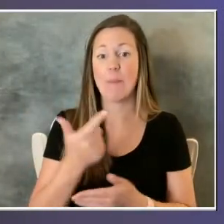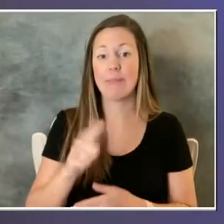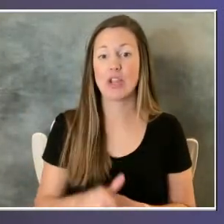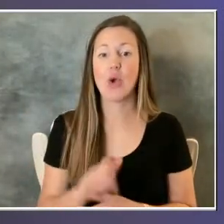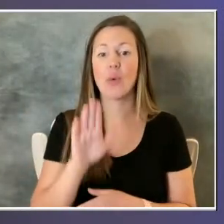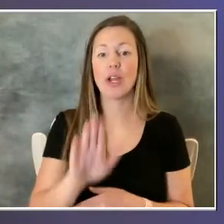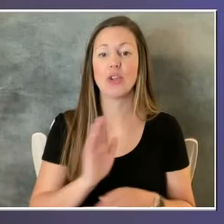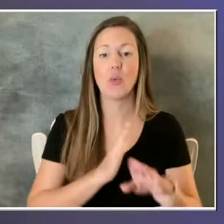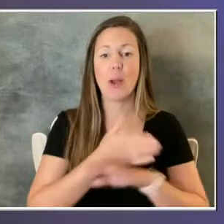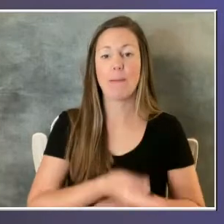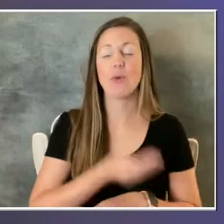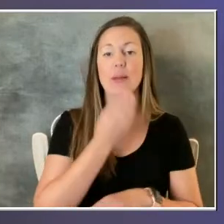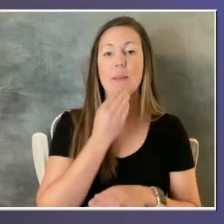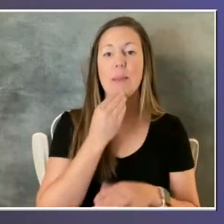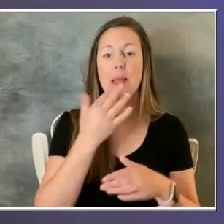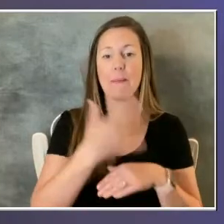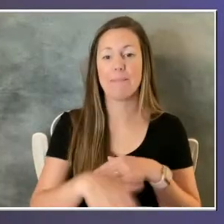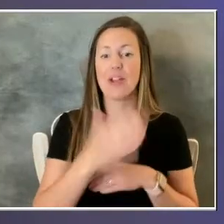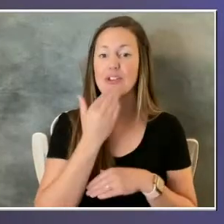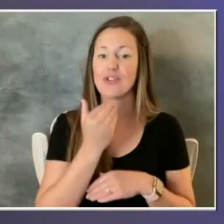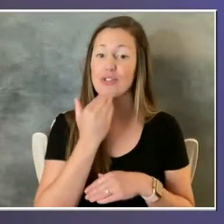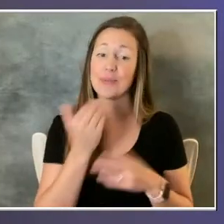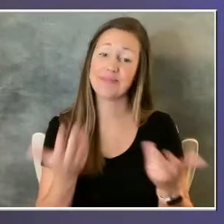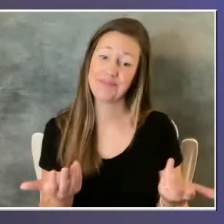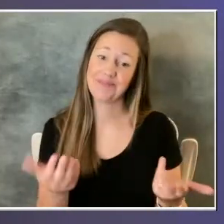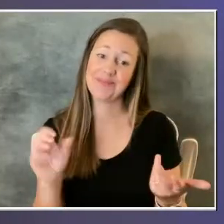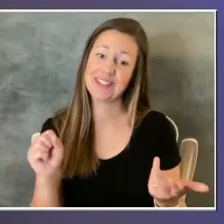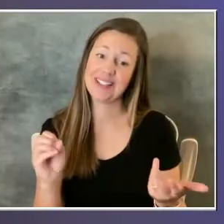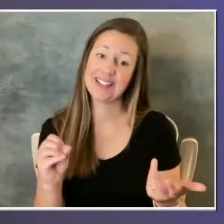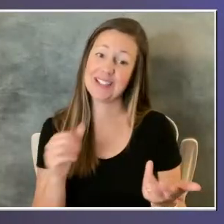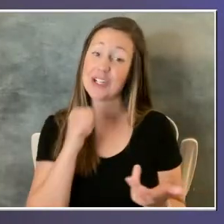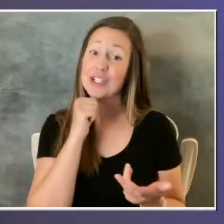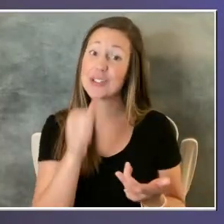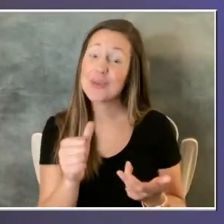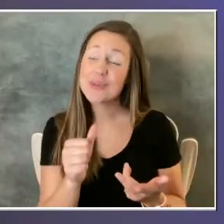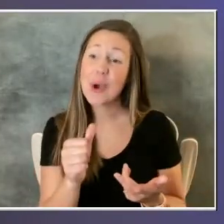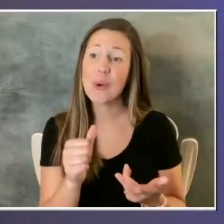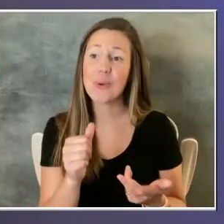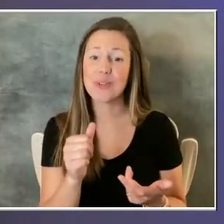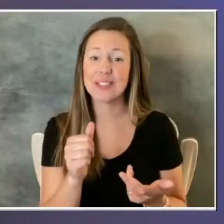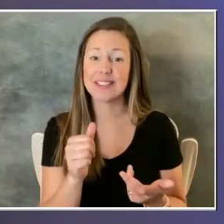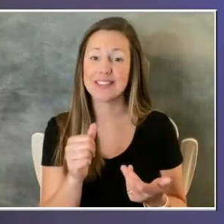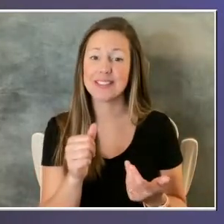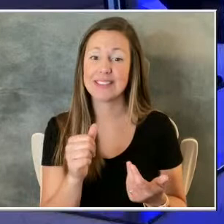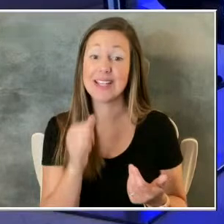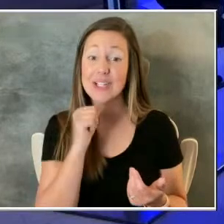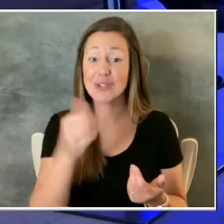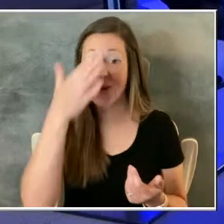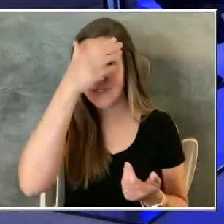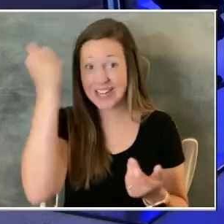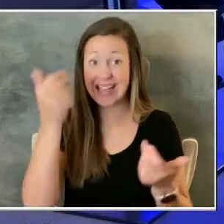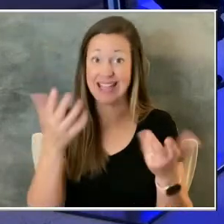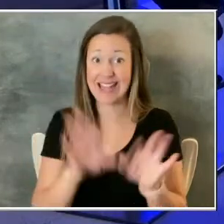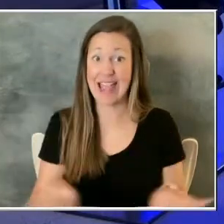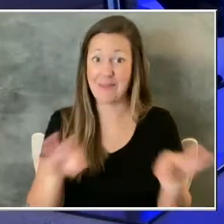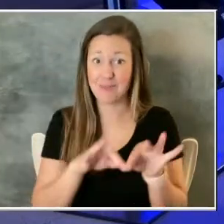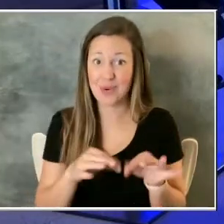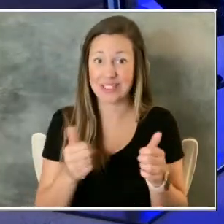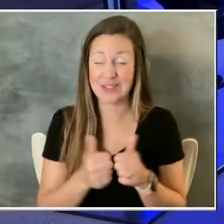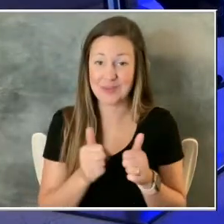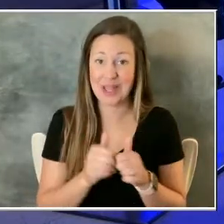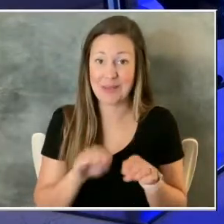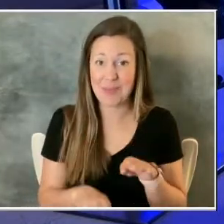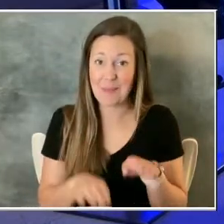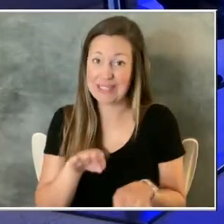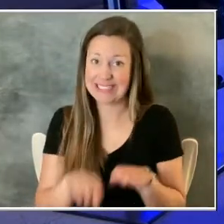sugar. So don't underestimate the baby steps. Baby steps. Always have great tips for us,